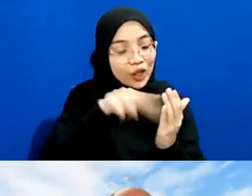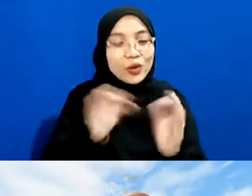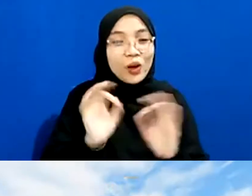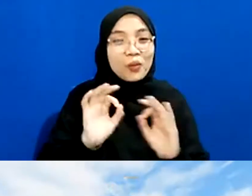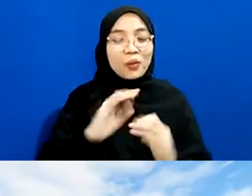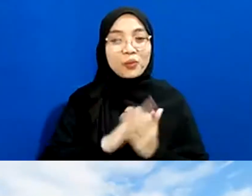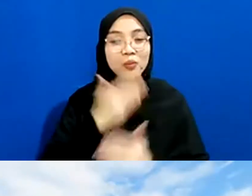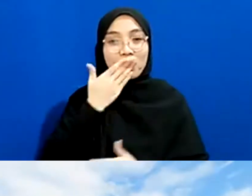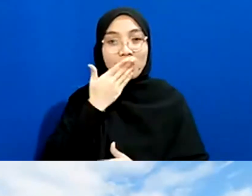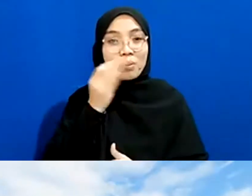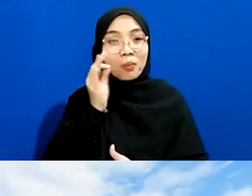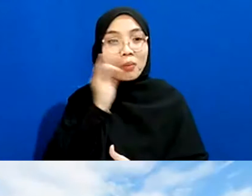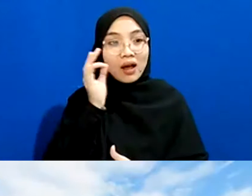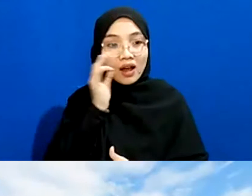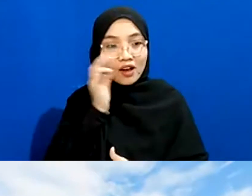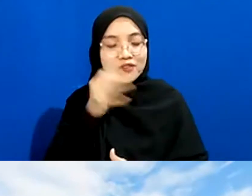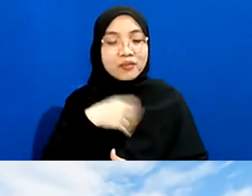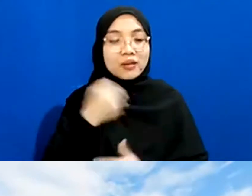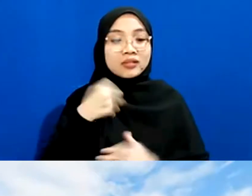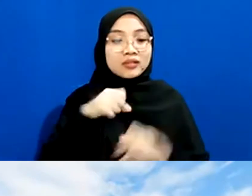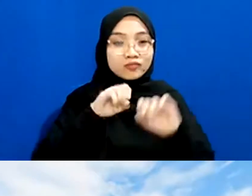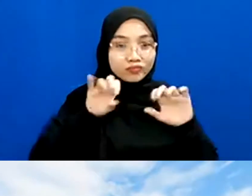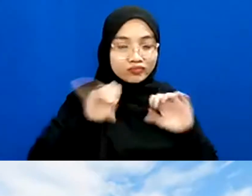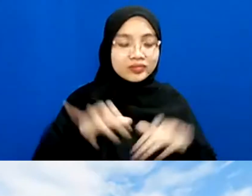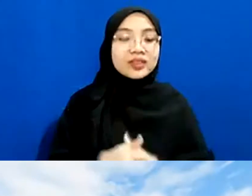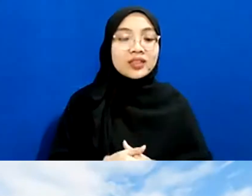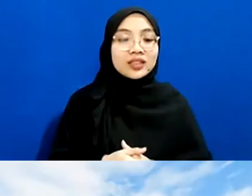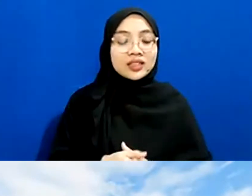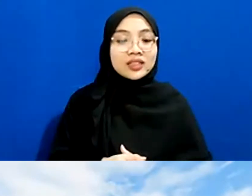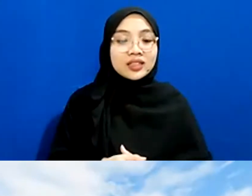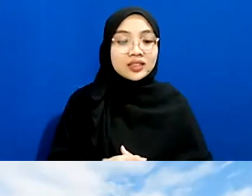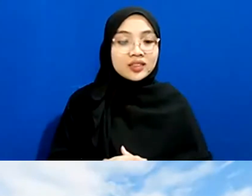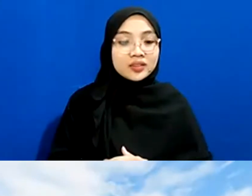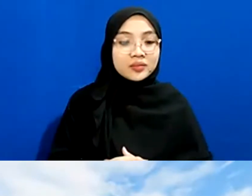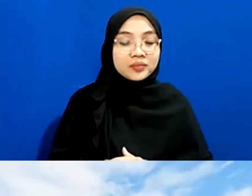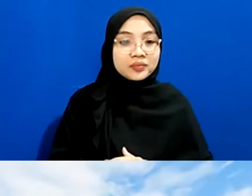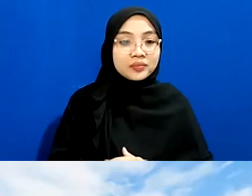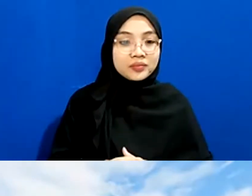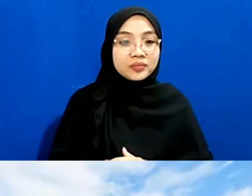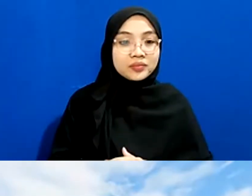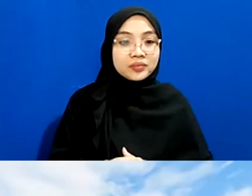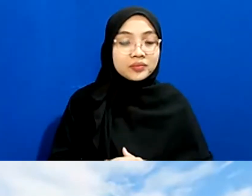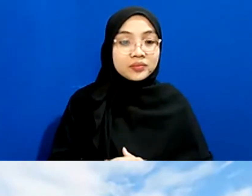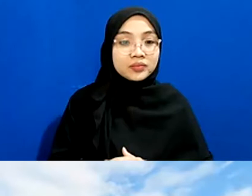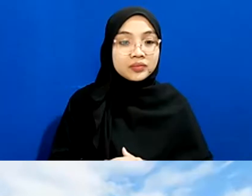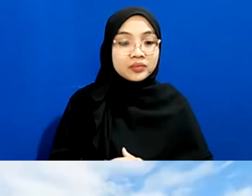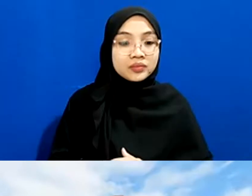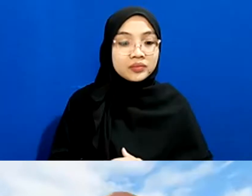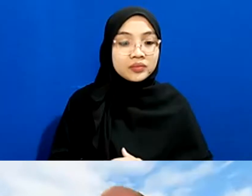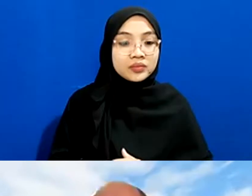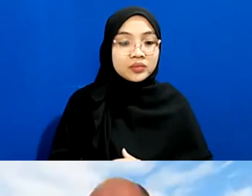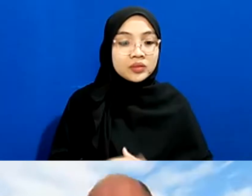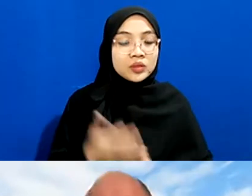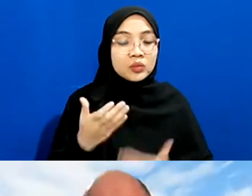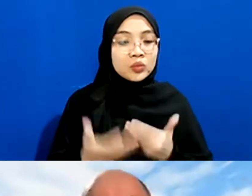Sorry. Even when I cannot mention all the where the author participant coming from, can I also test